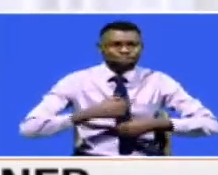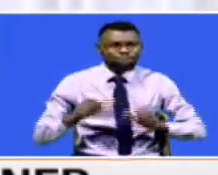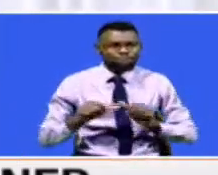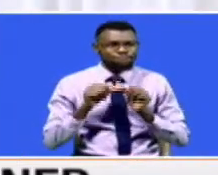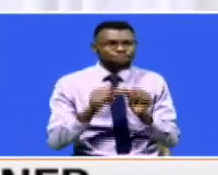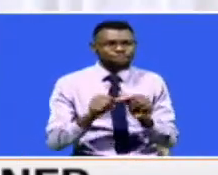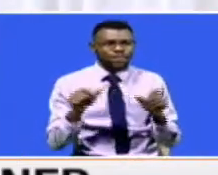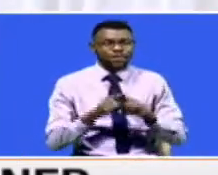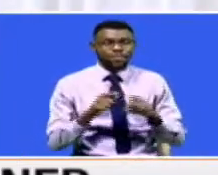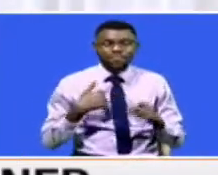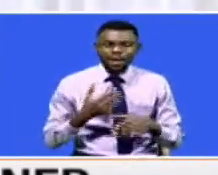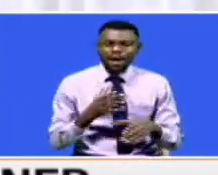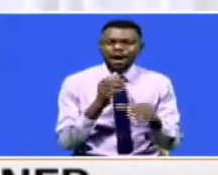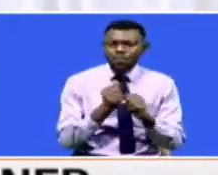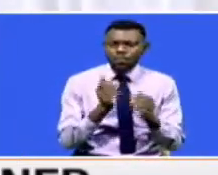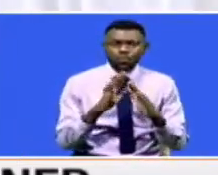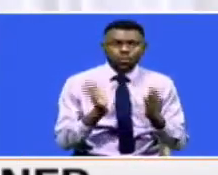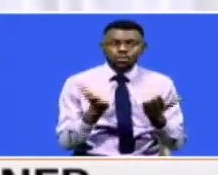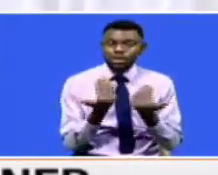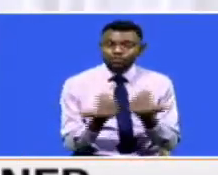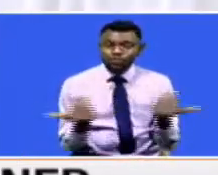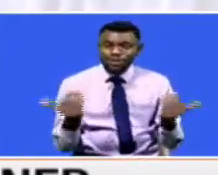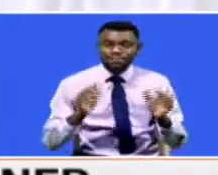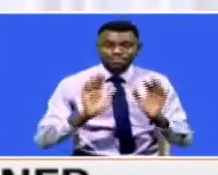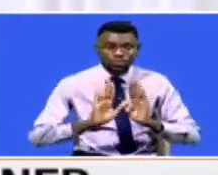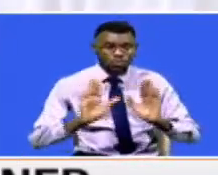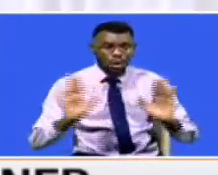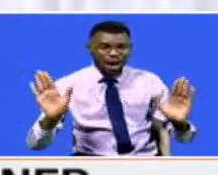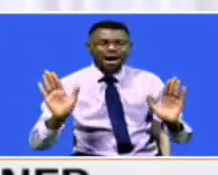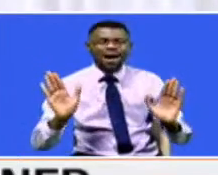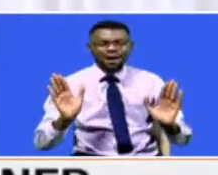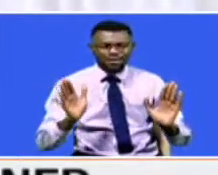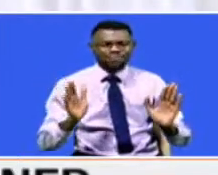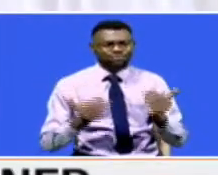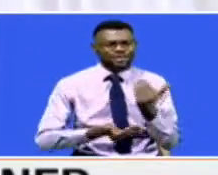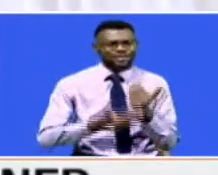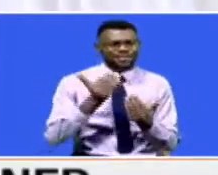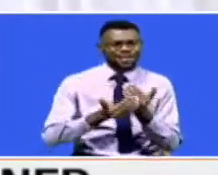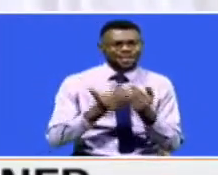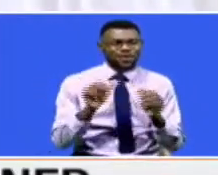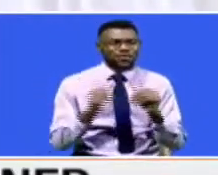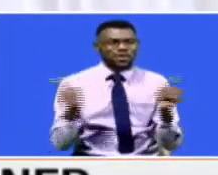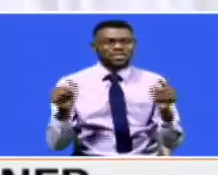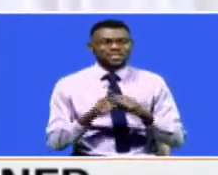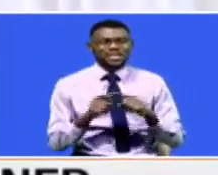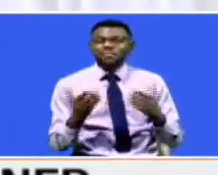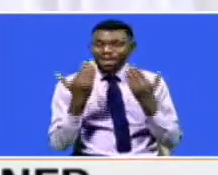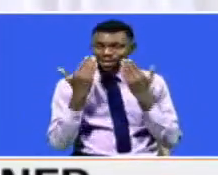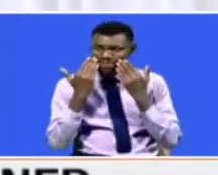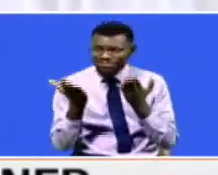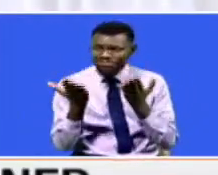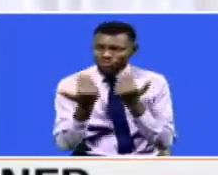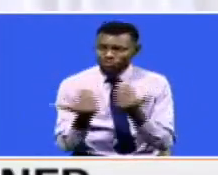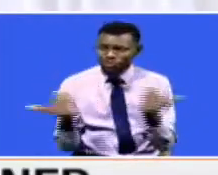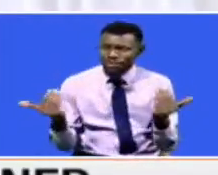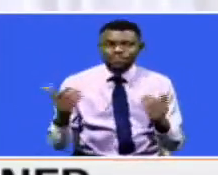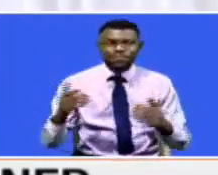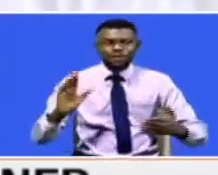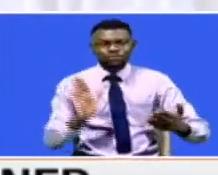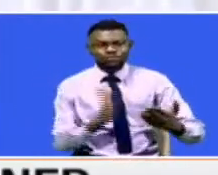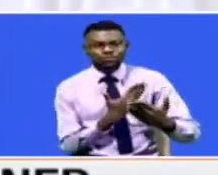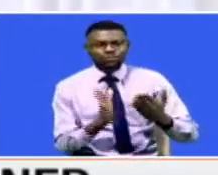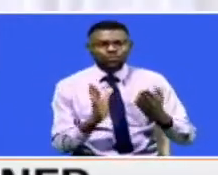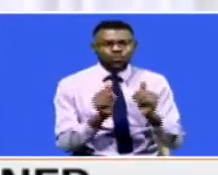very confident that your children are in very good hands. And we have seen the children performing here, and